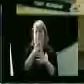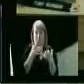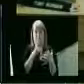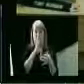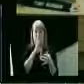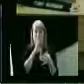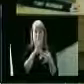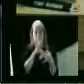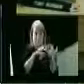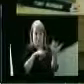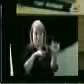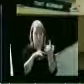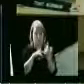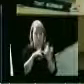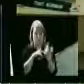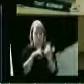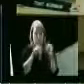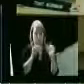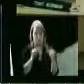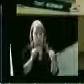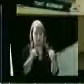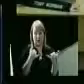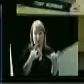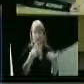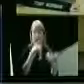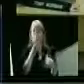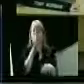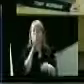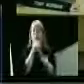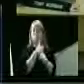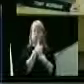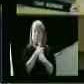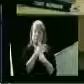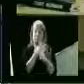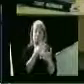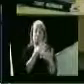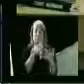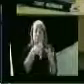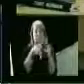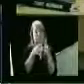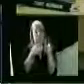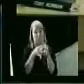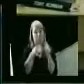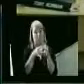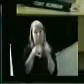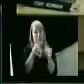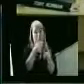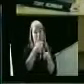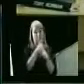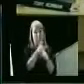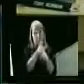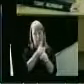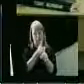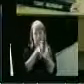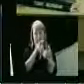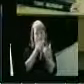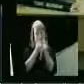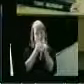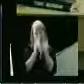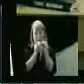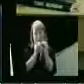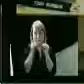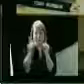to speak, to come down and add to, amend, correct,